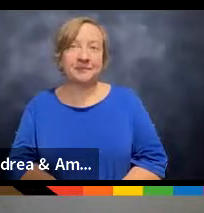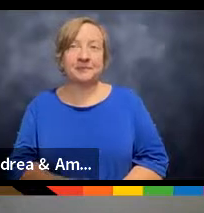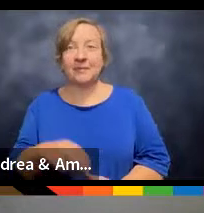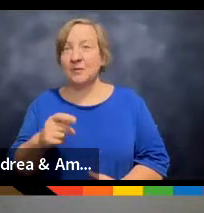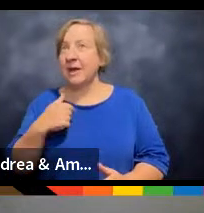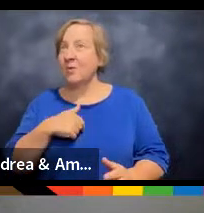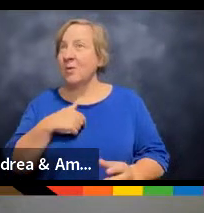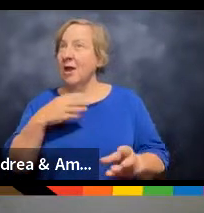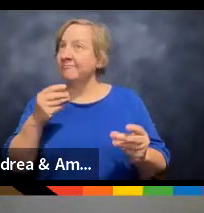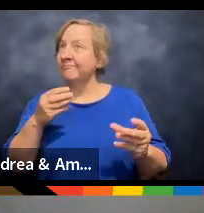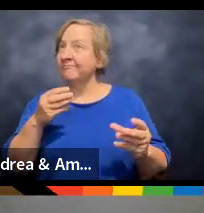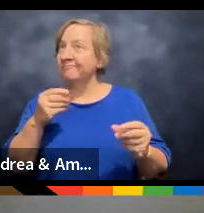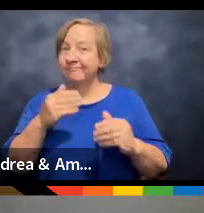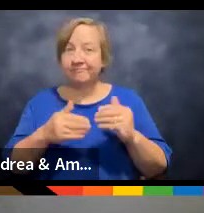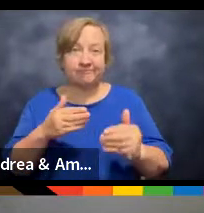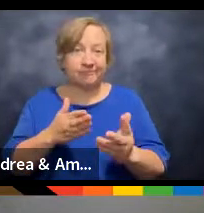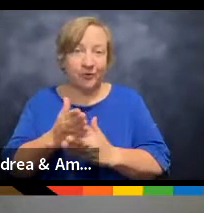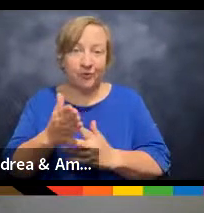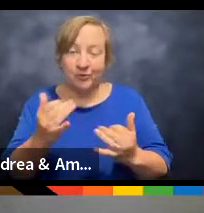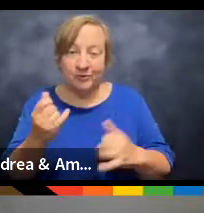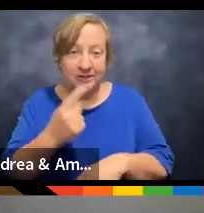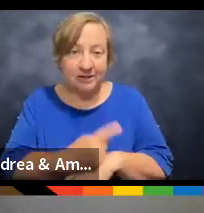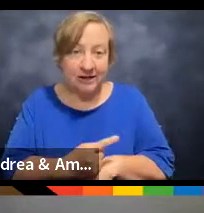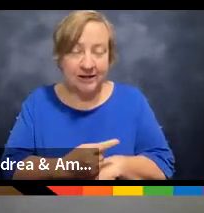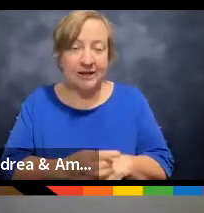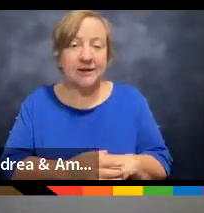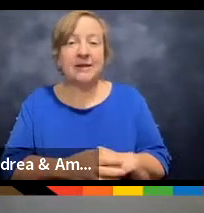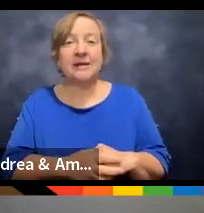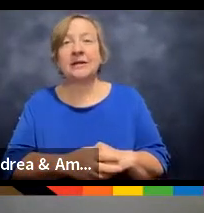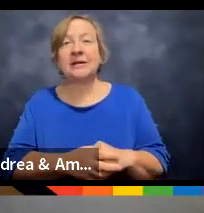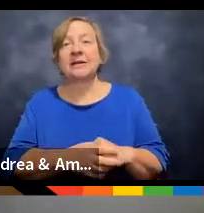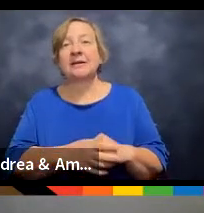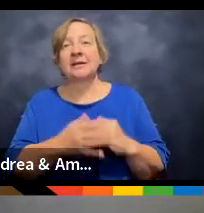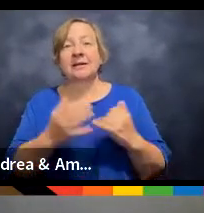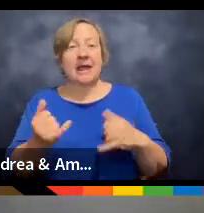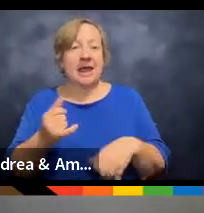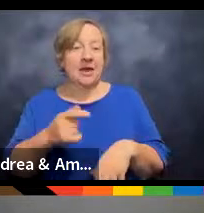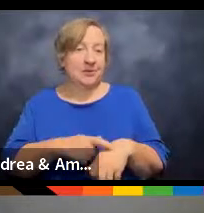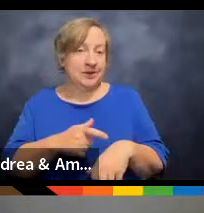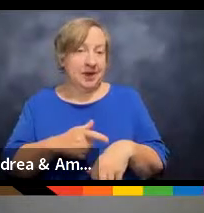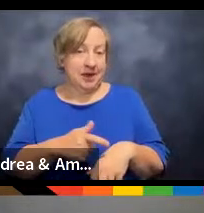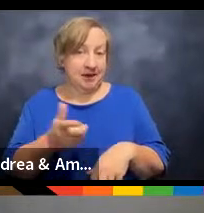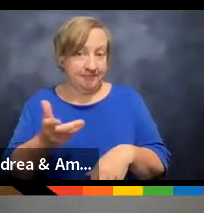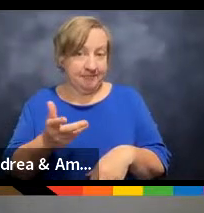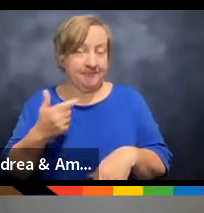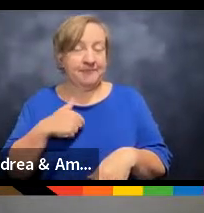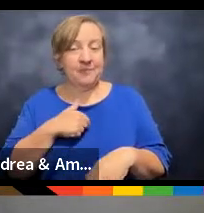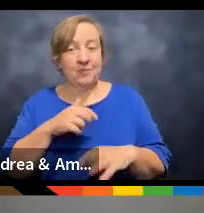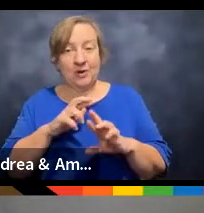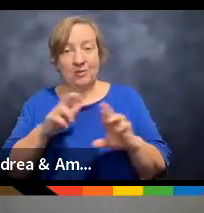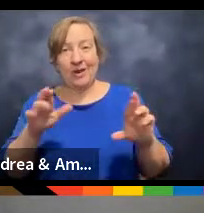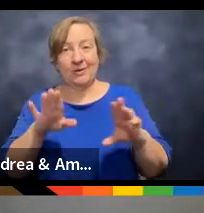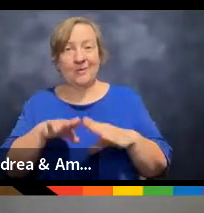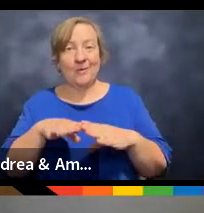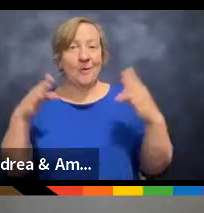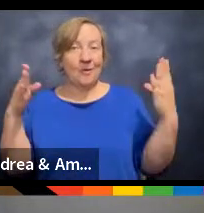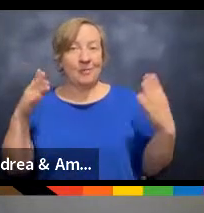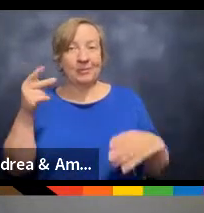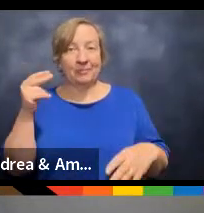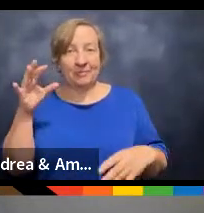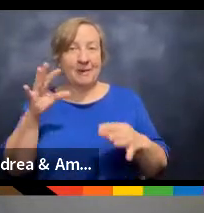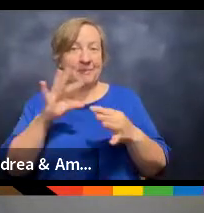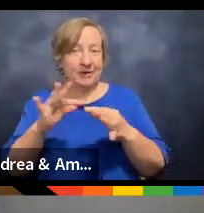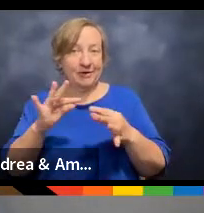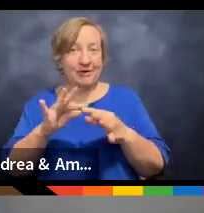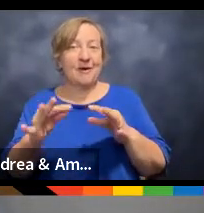rolling through today. All right, so it's about time when we are getting ready to open up for public